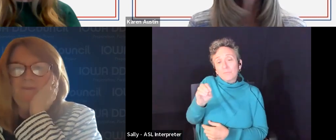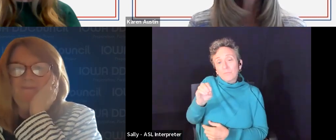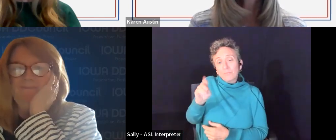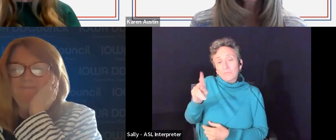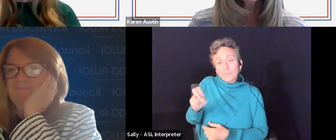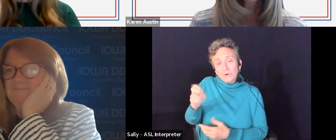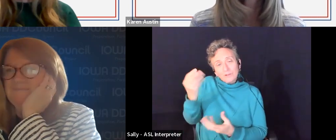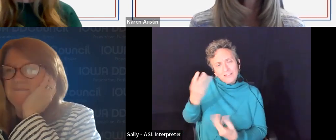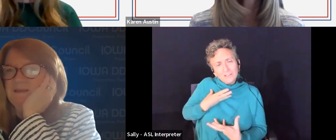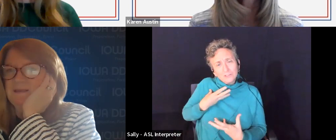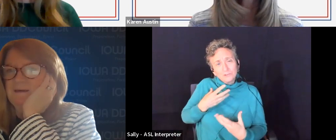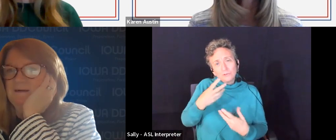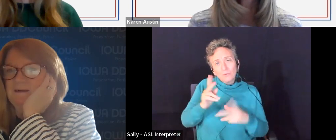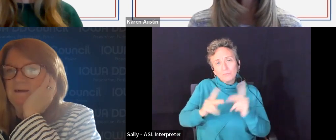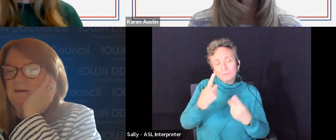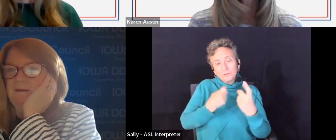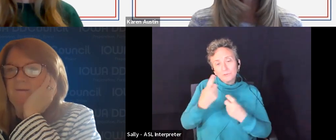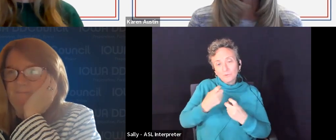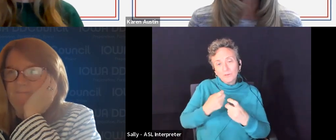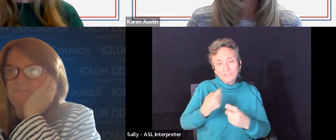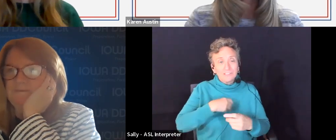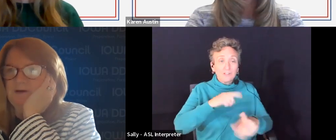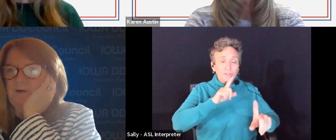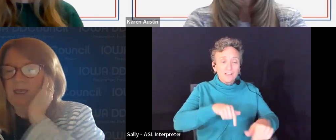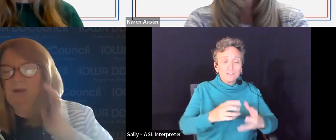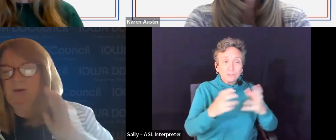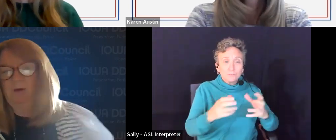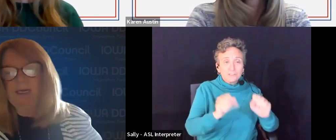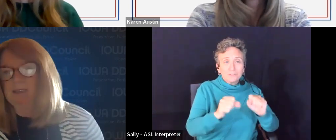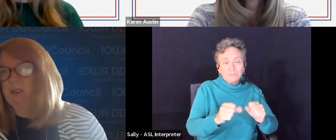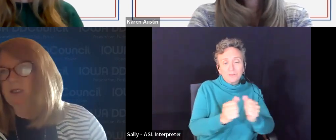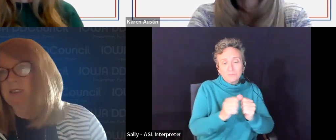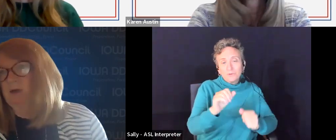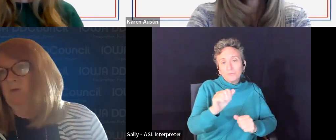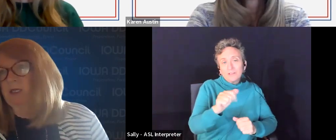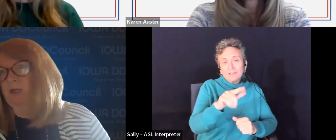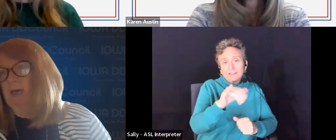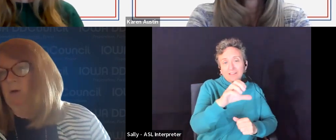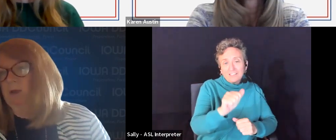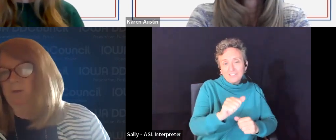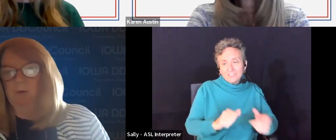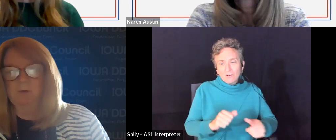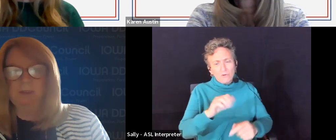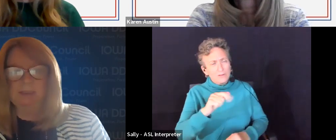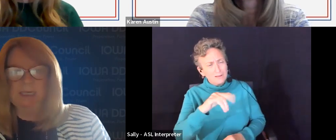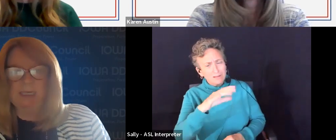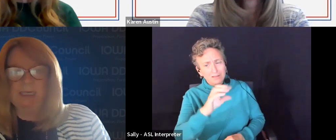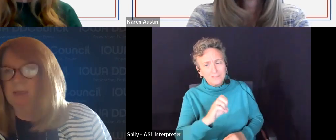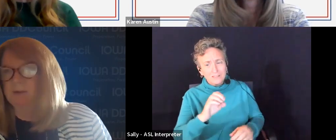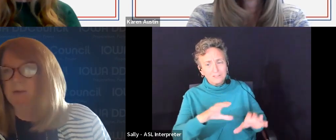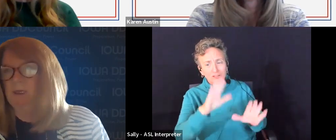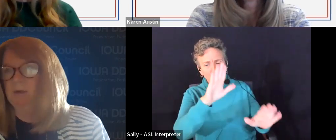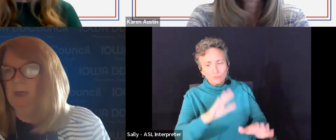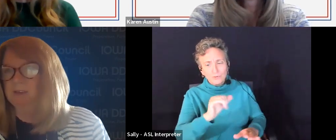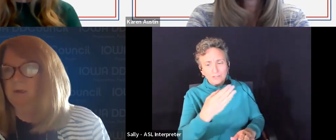what those questions are, and between Alicia and I, we'll get them answered. Okay, great. And Alicia did a great job going through most of these and getting